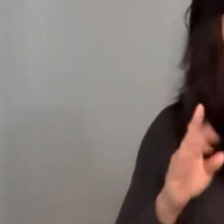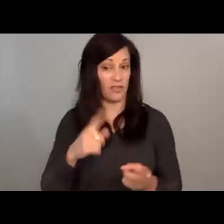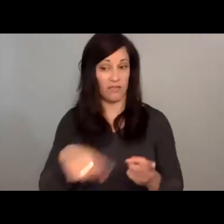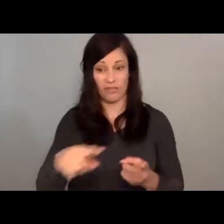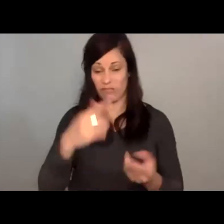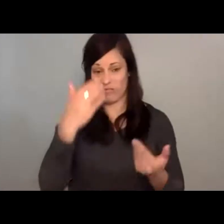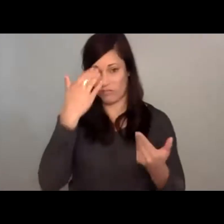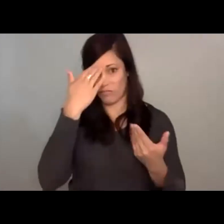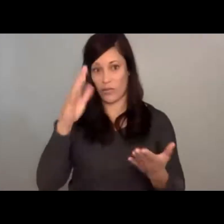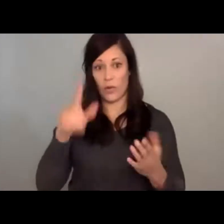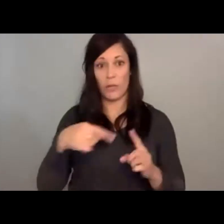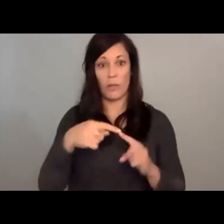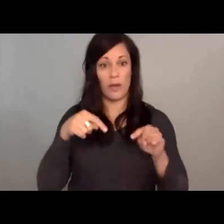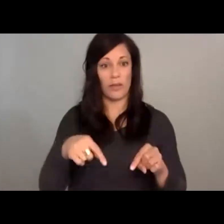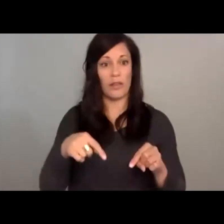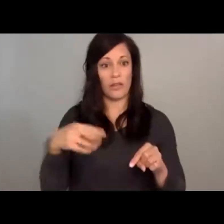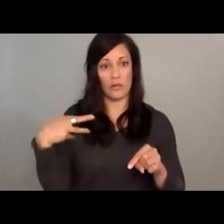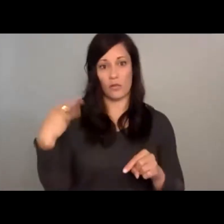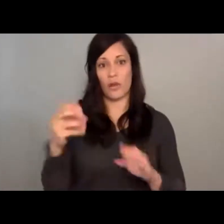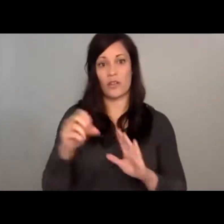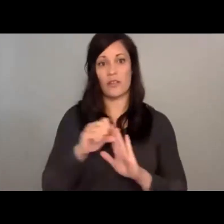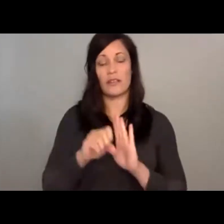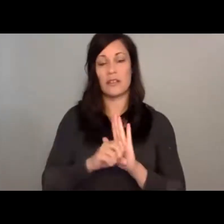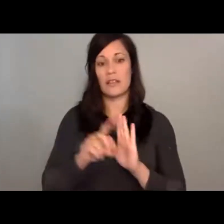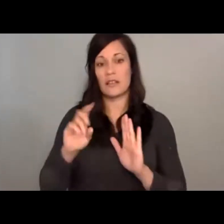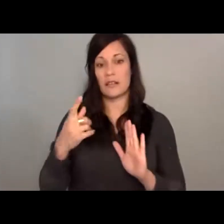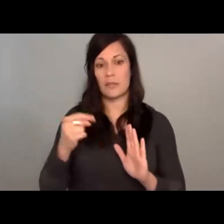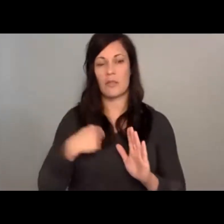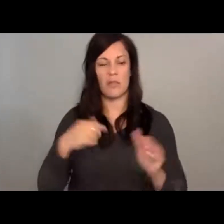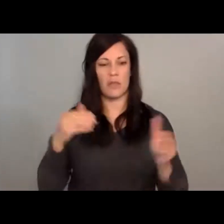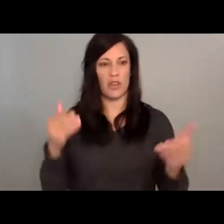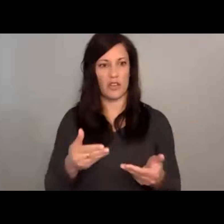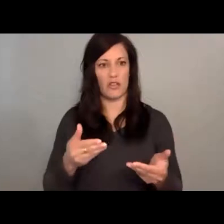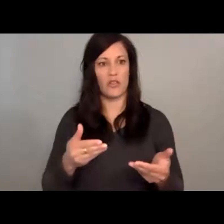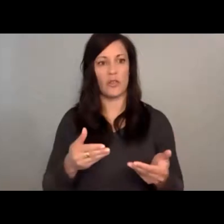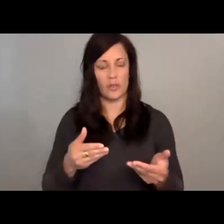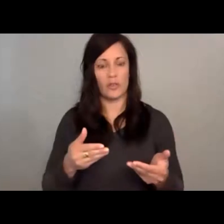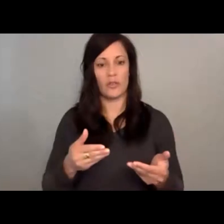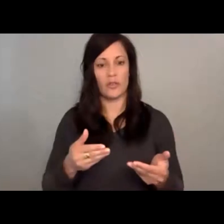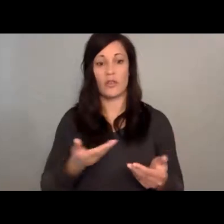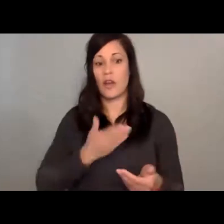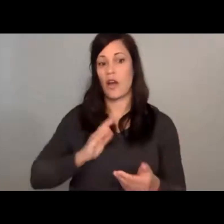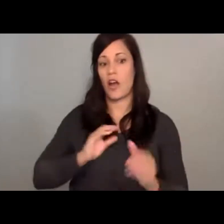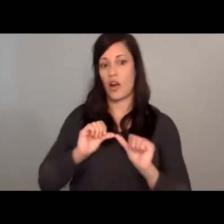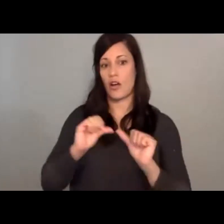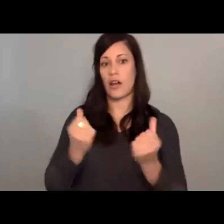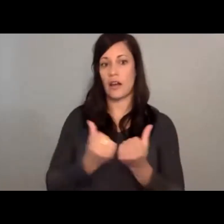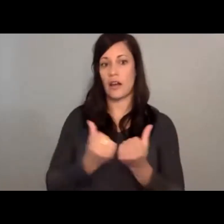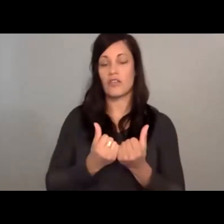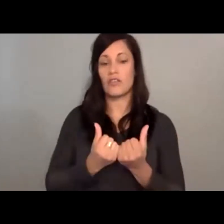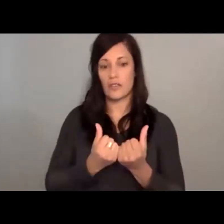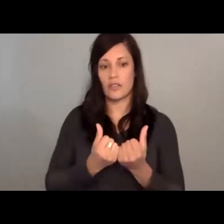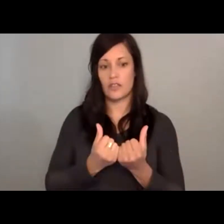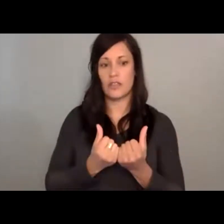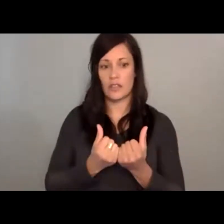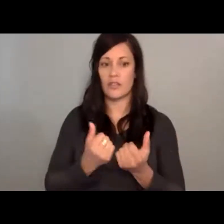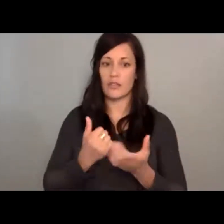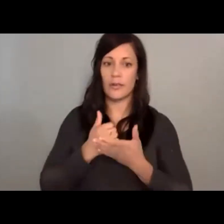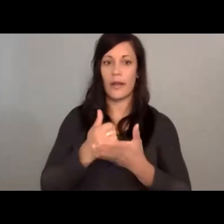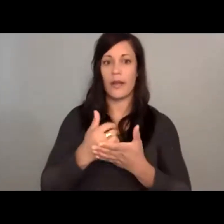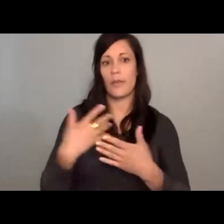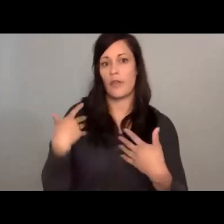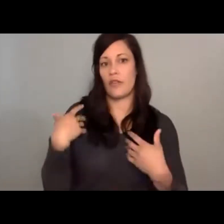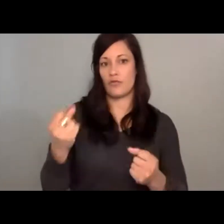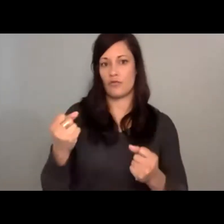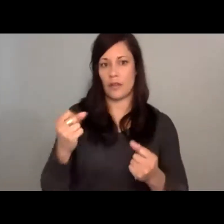about the Washington State Department of Commerce, I'll take a moment to introduce us. Our agency's mission is to strengthen communities. We're the one